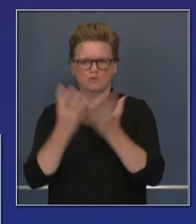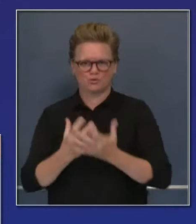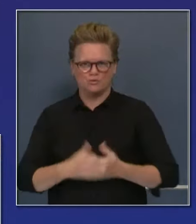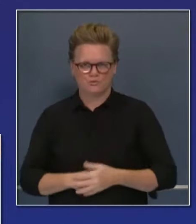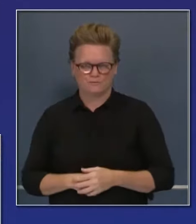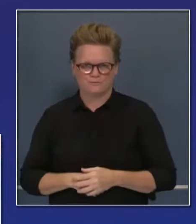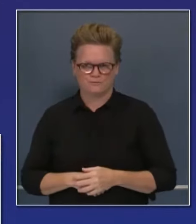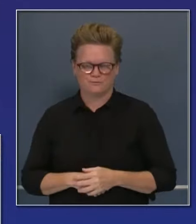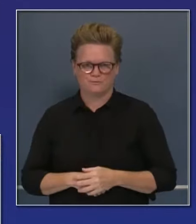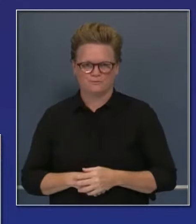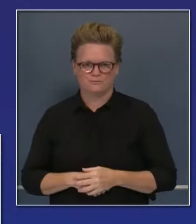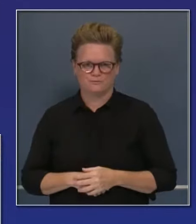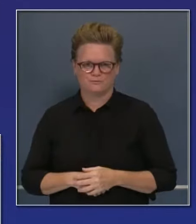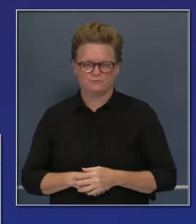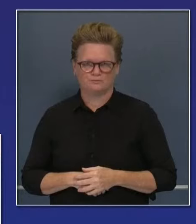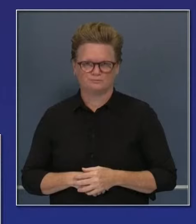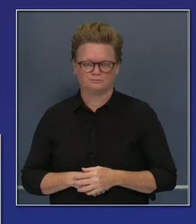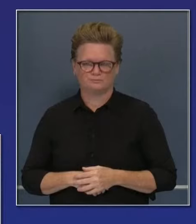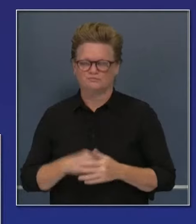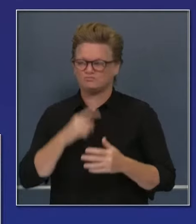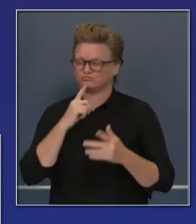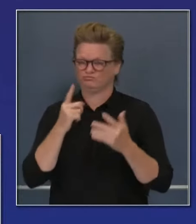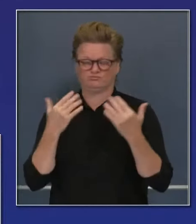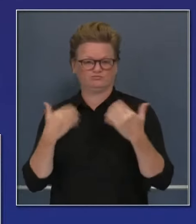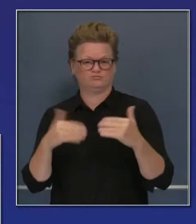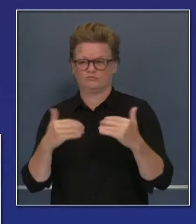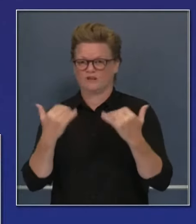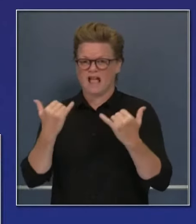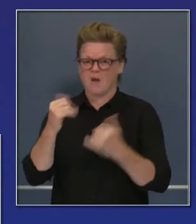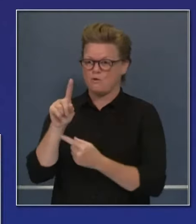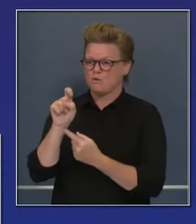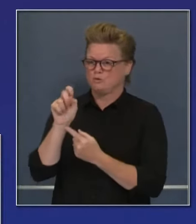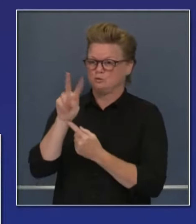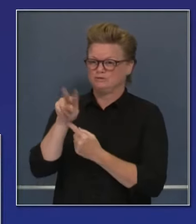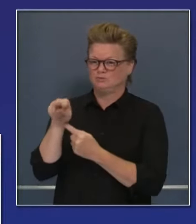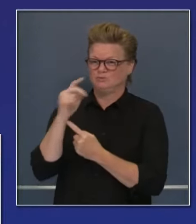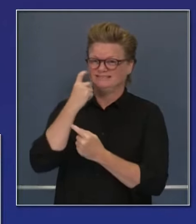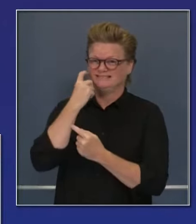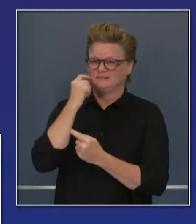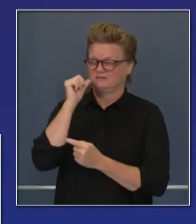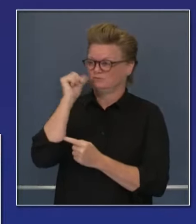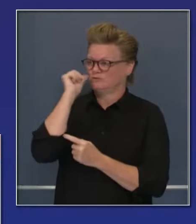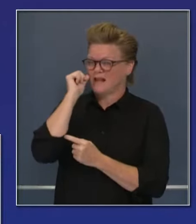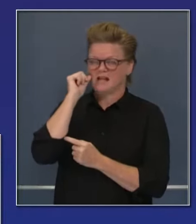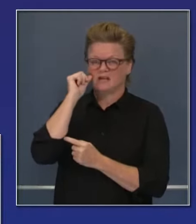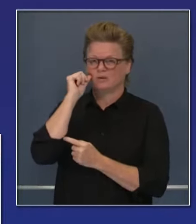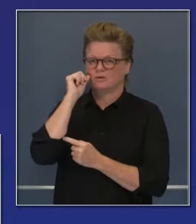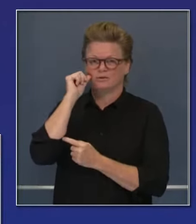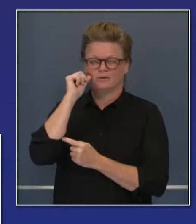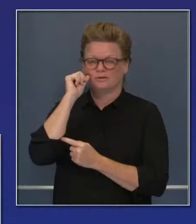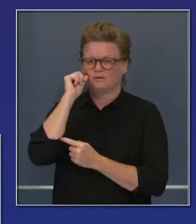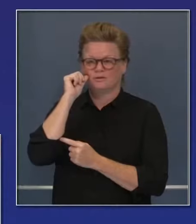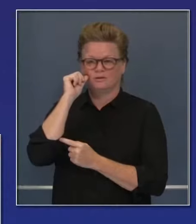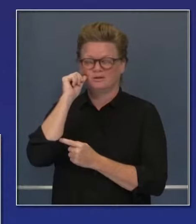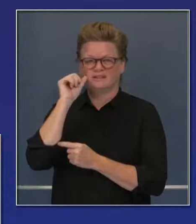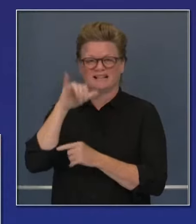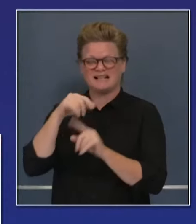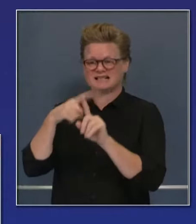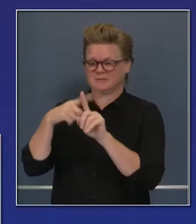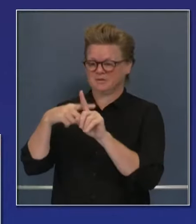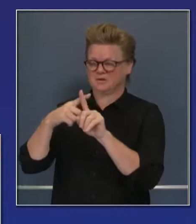again topping north of 120 degrees, 122 again. These temperatures felt